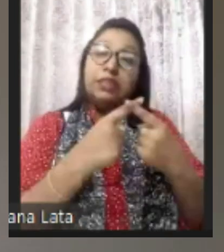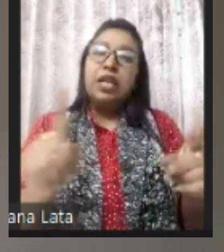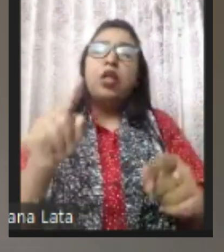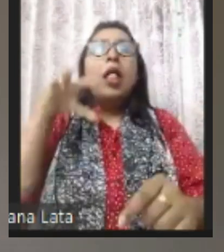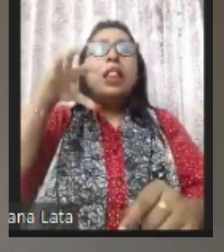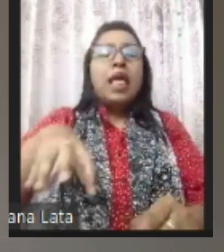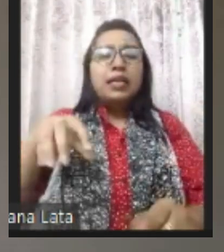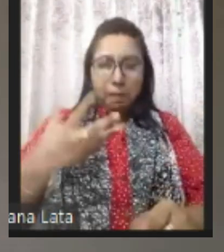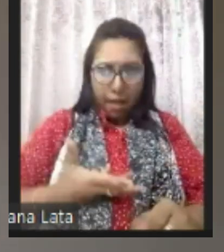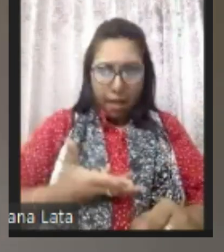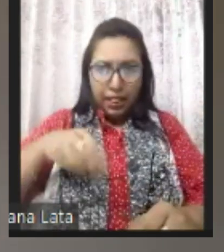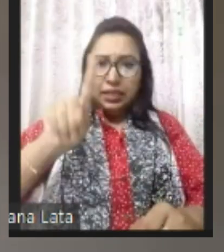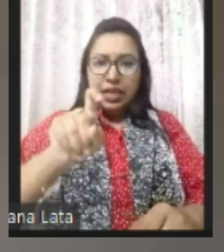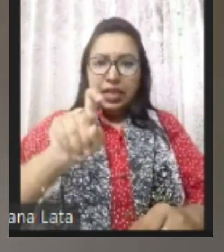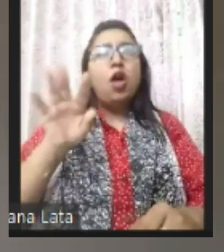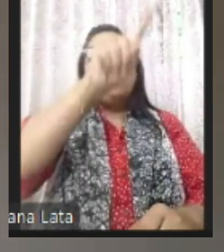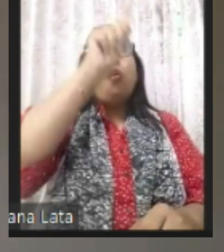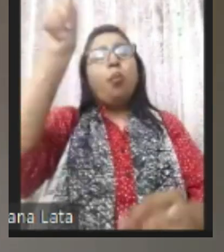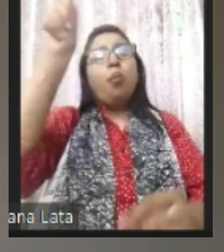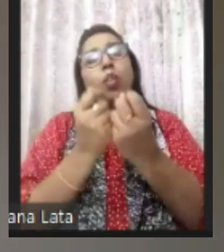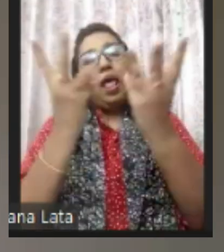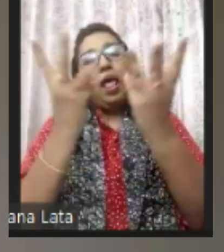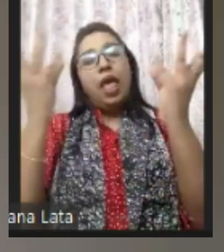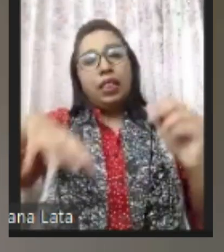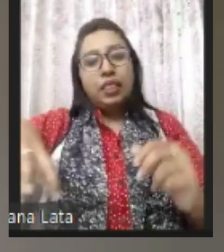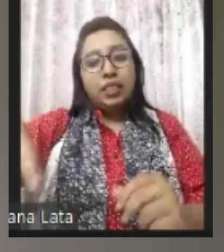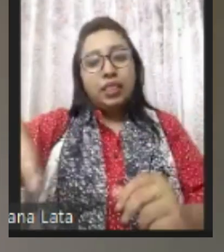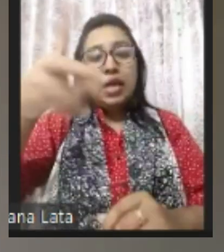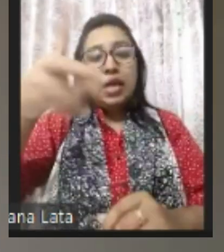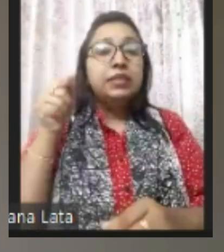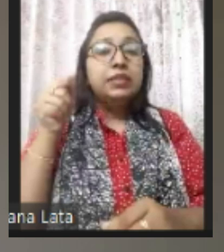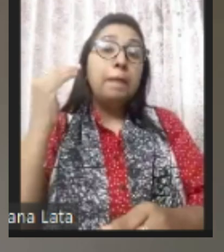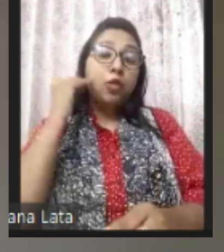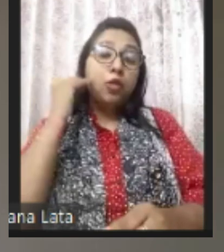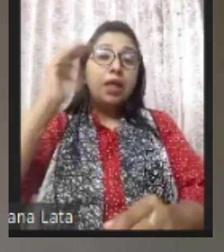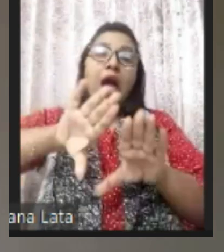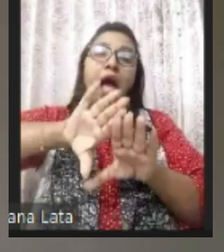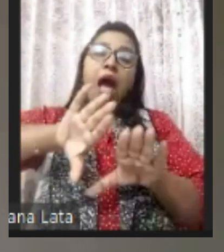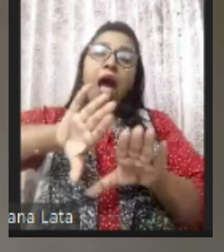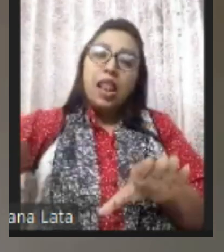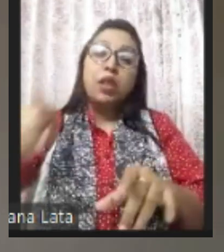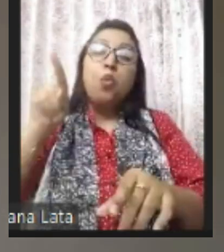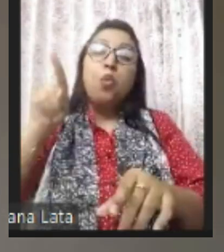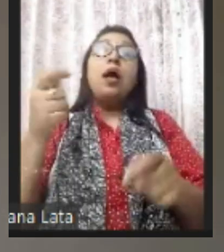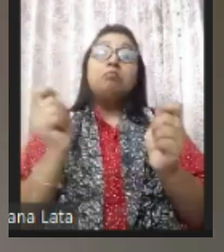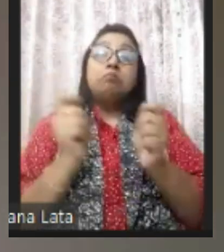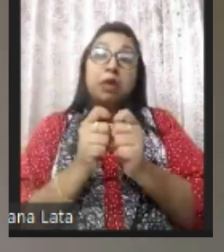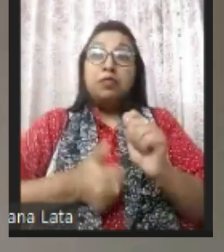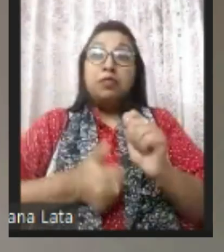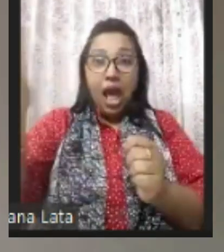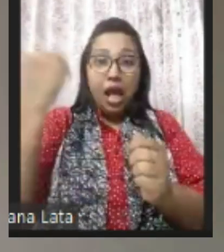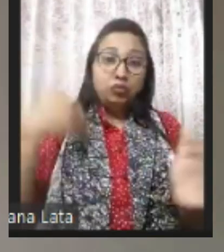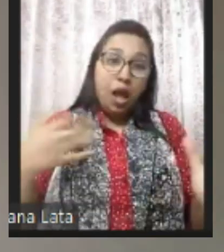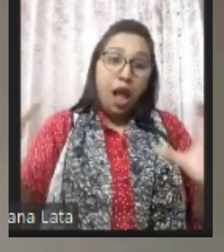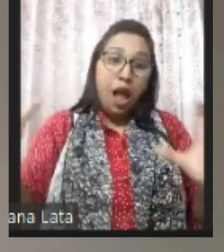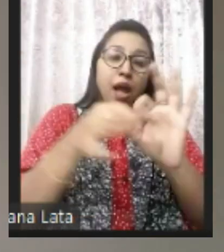participation, which leads to limited educational opportunities, limited employment, and